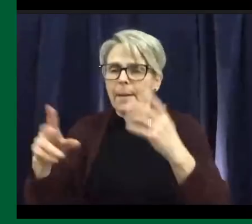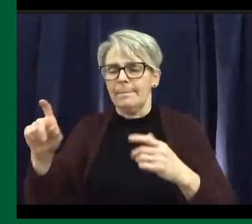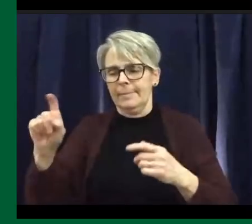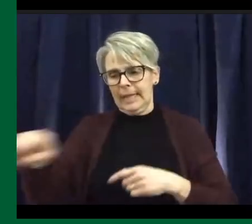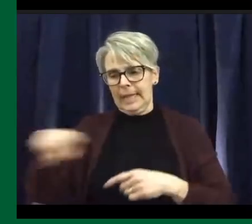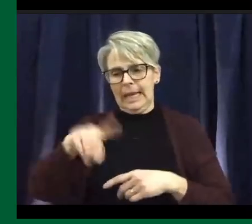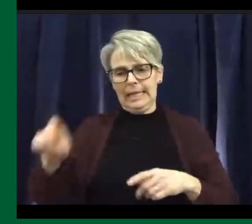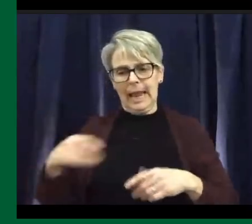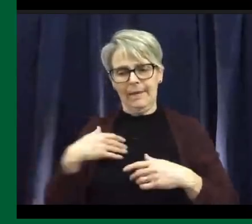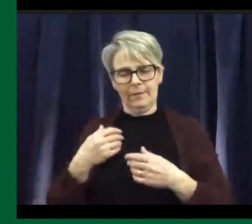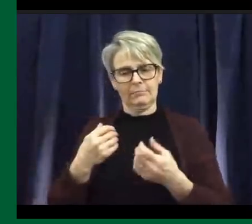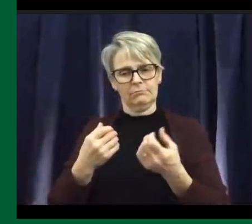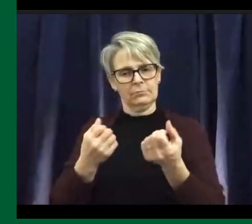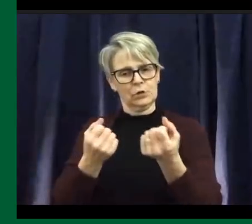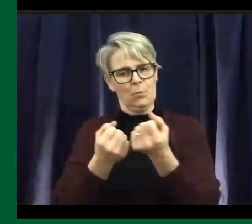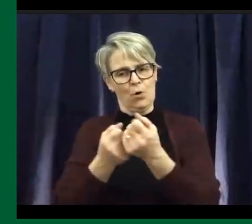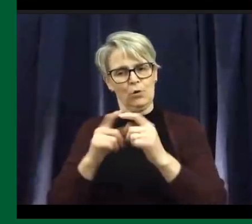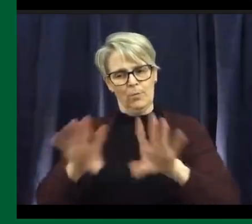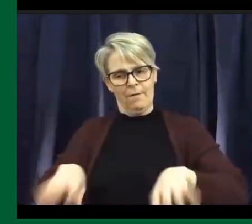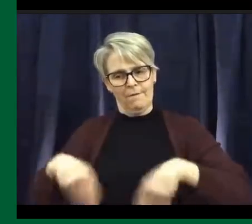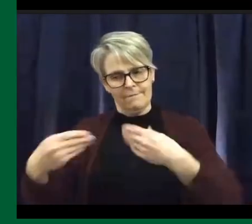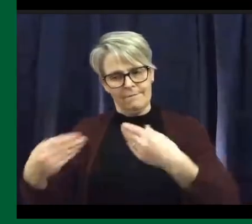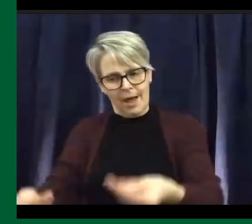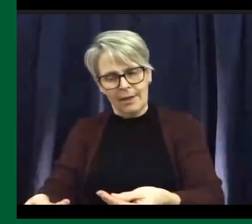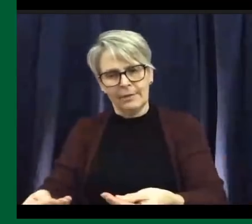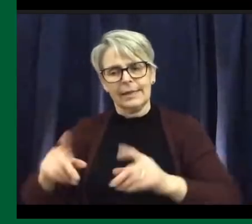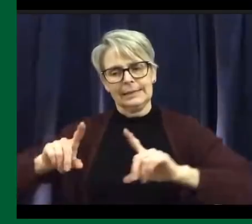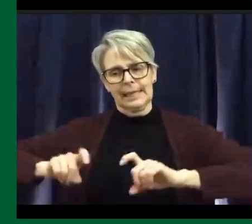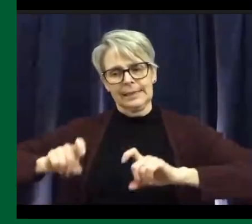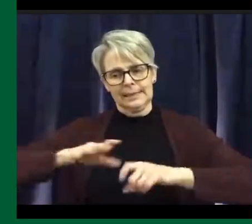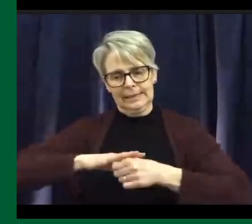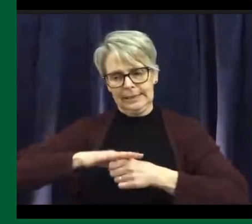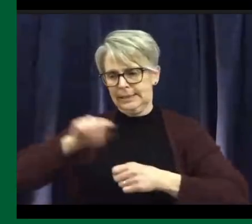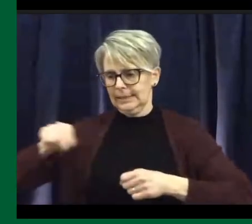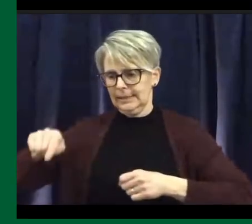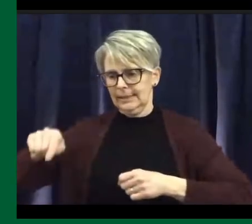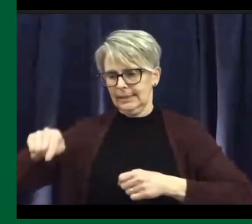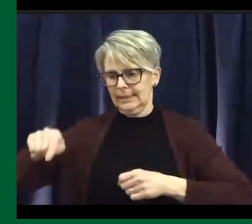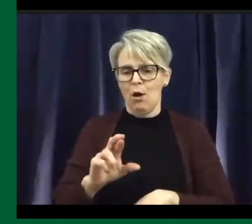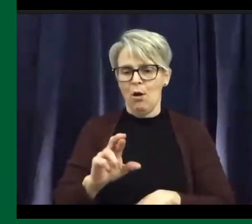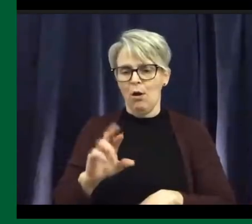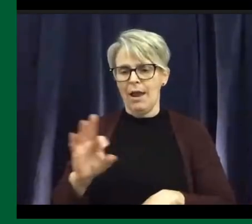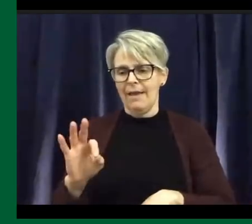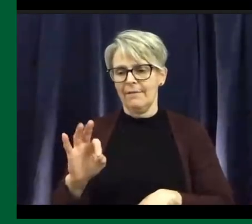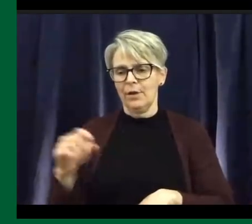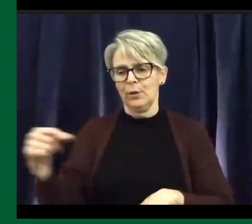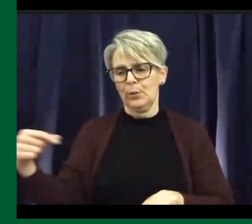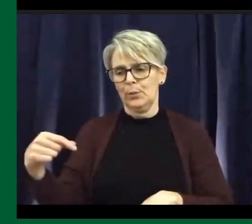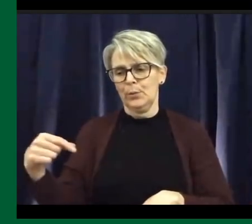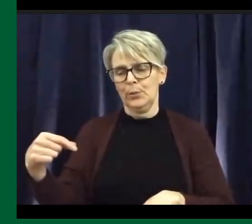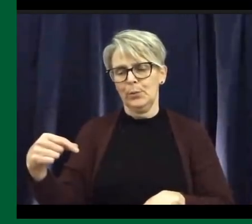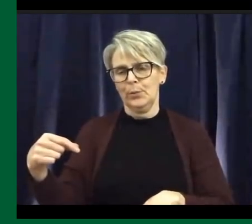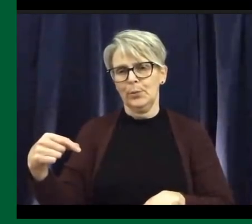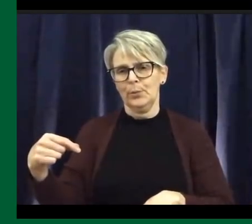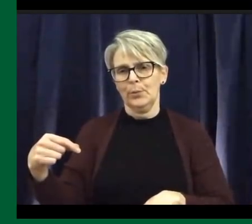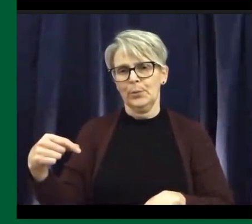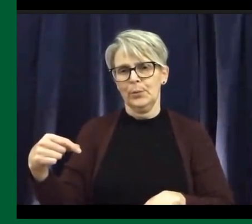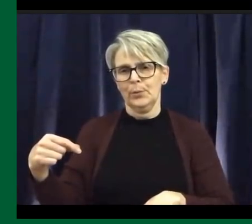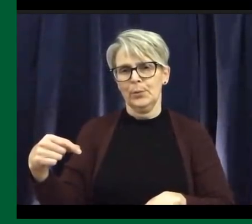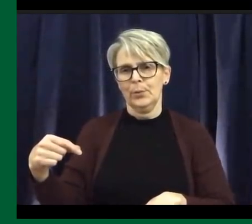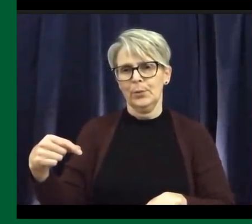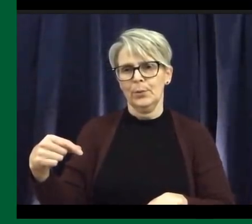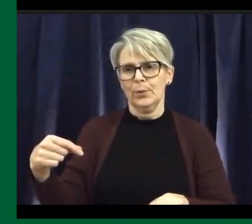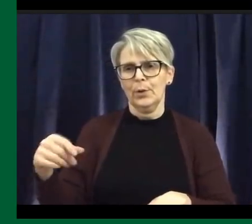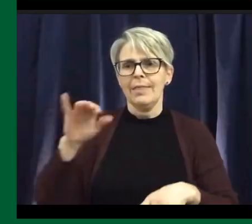care testing in their particular area of business. That's why that RFQ is out on the market. It will be providing a